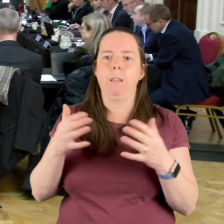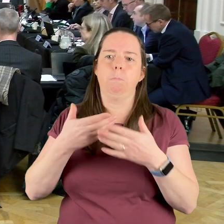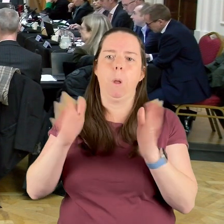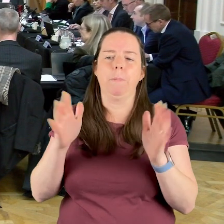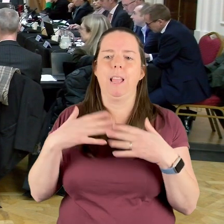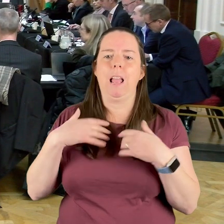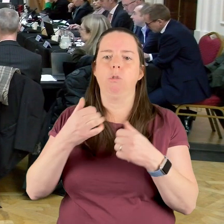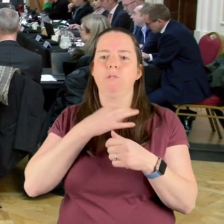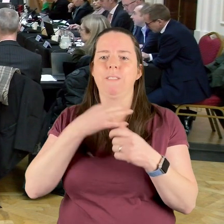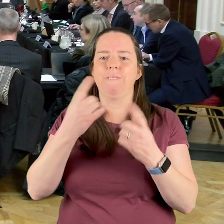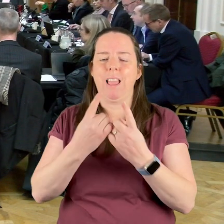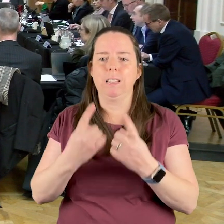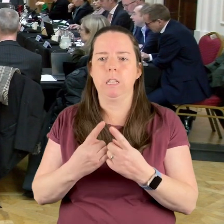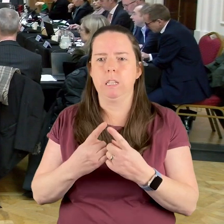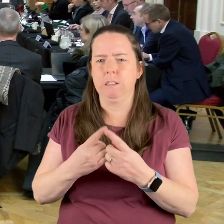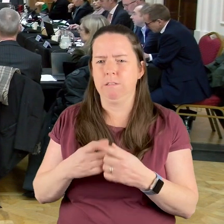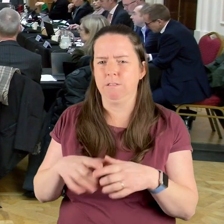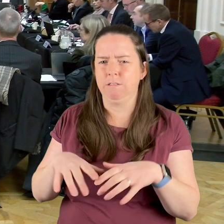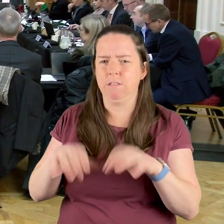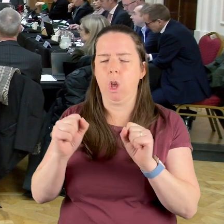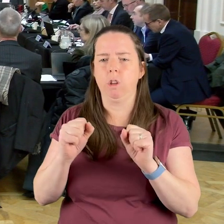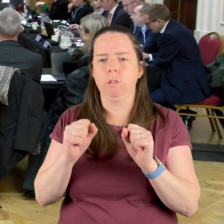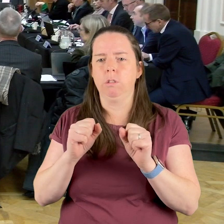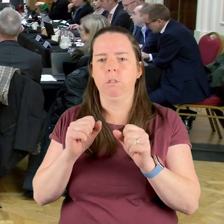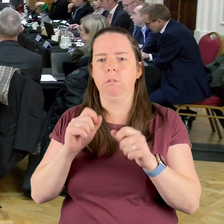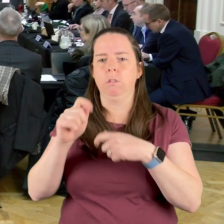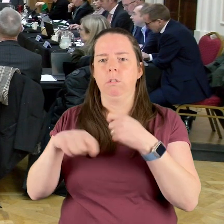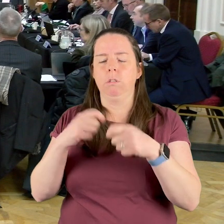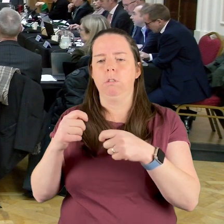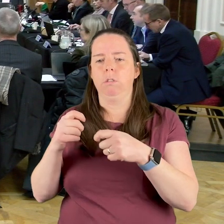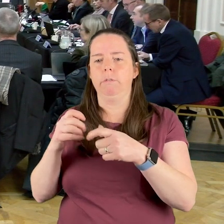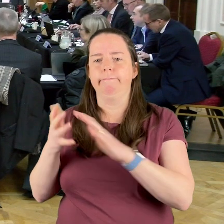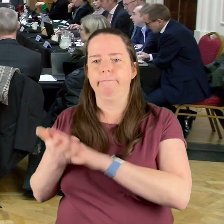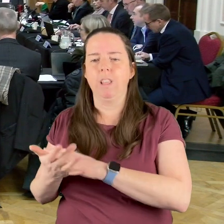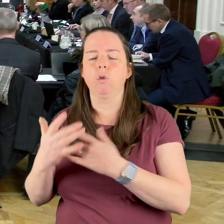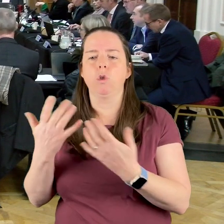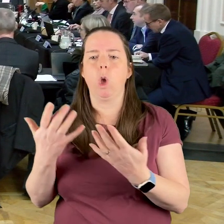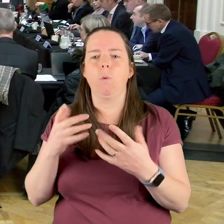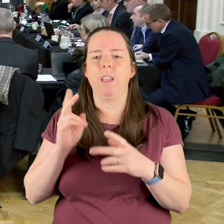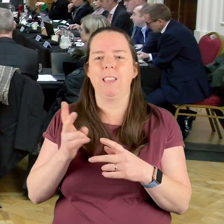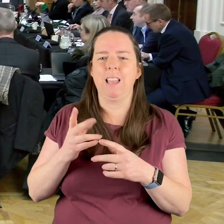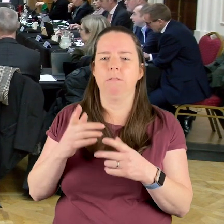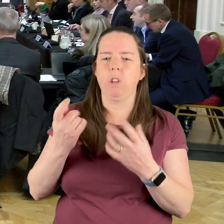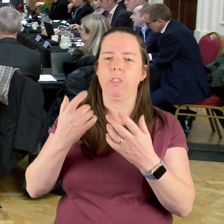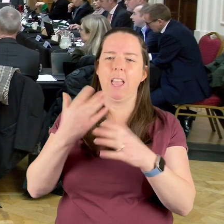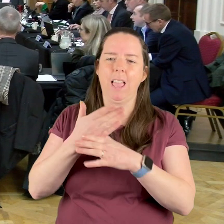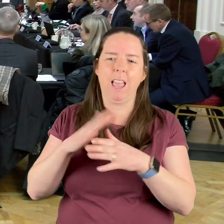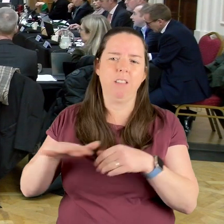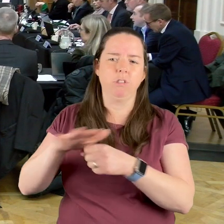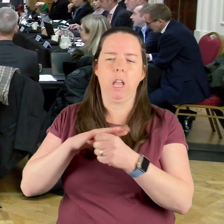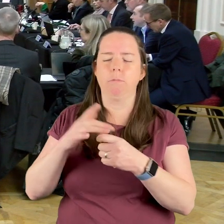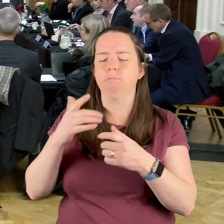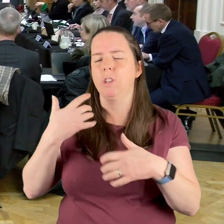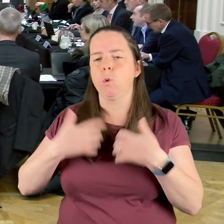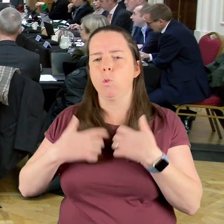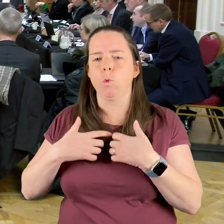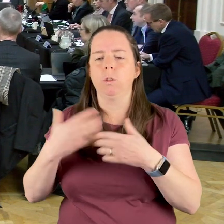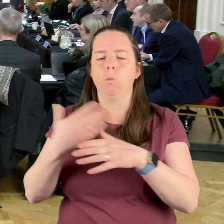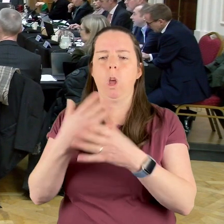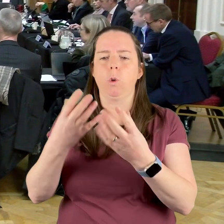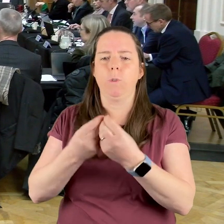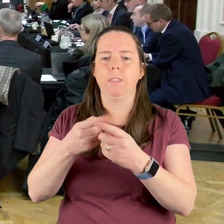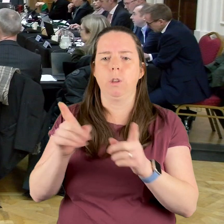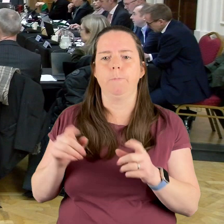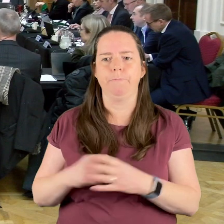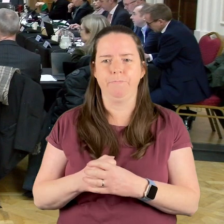and wow, some of our big public health risk factors all of a sudden start to tumble. So again, it's another